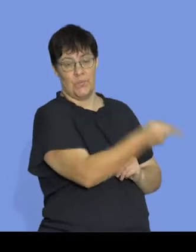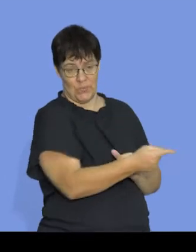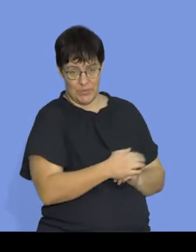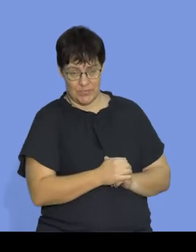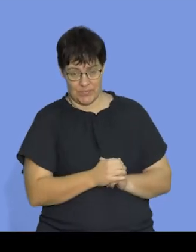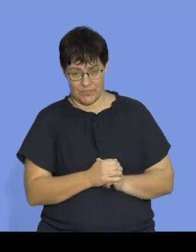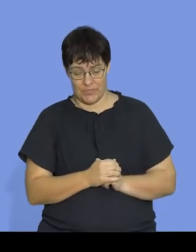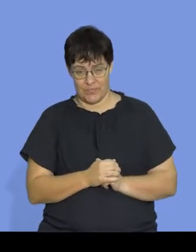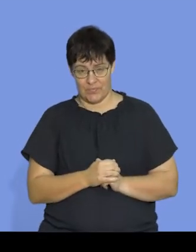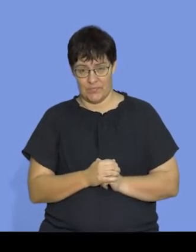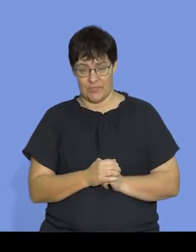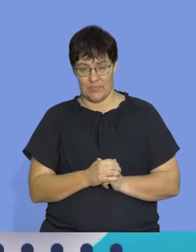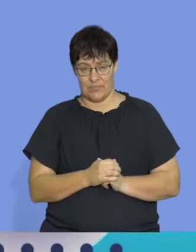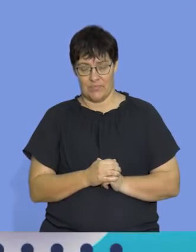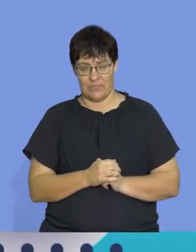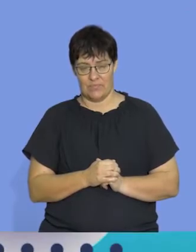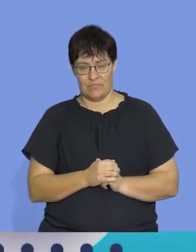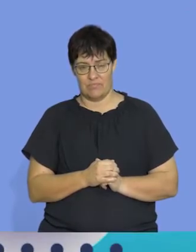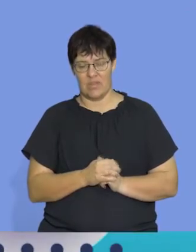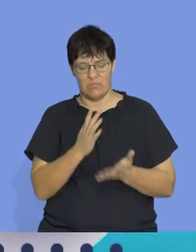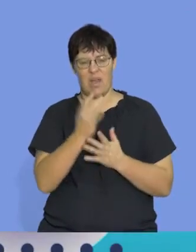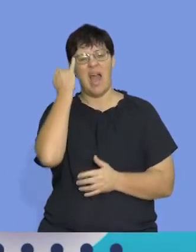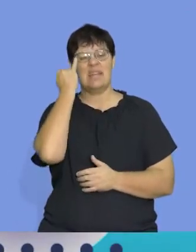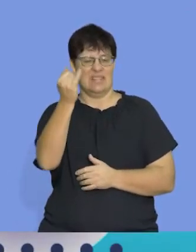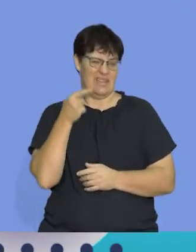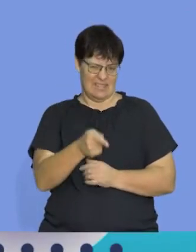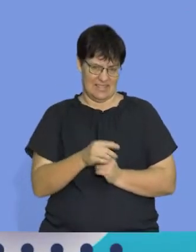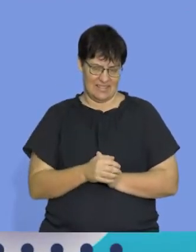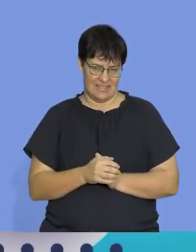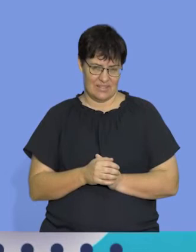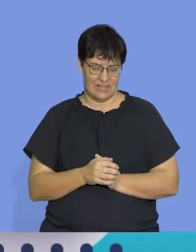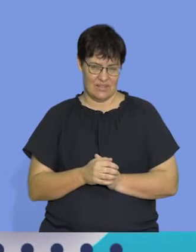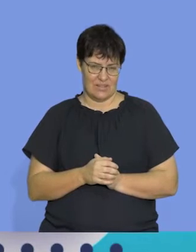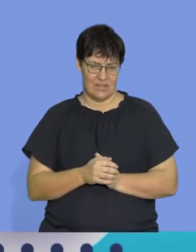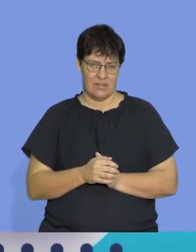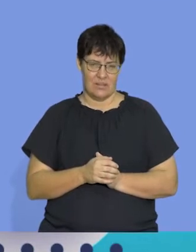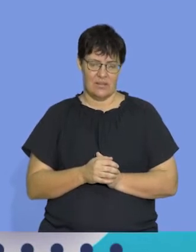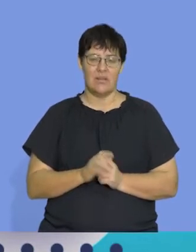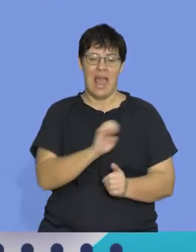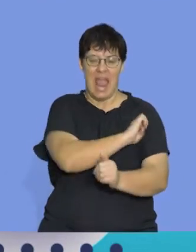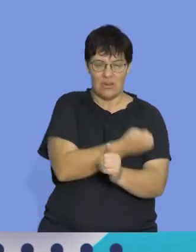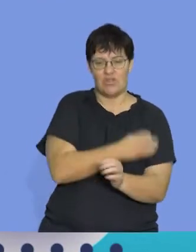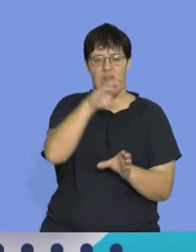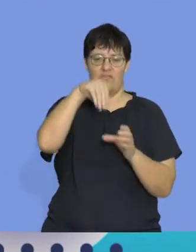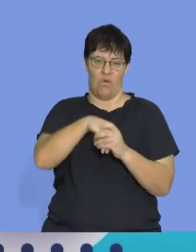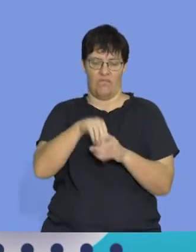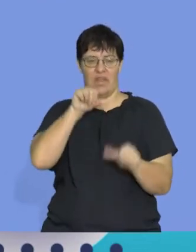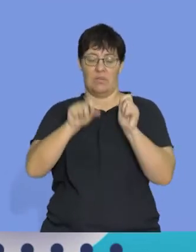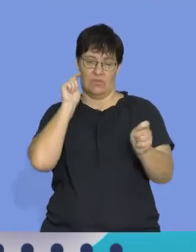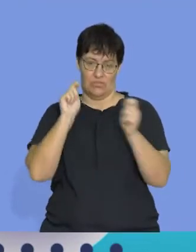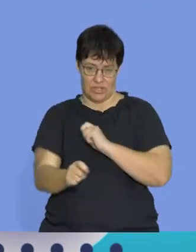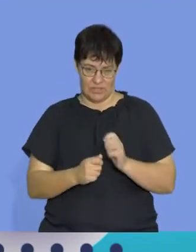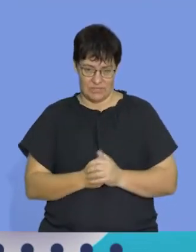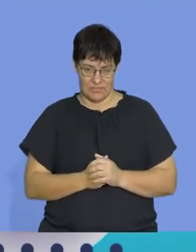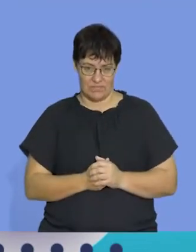formed, right? Okay, so that's the whole idea in as far as, the role of energy in a chemical change is concerned.